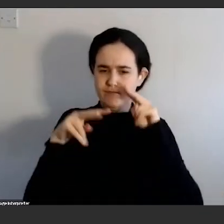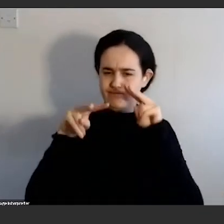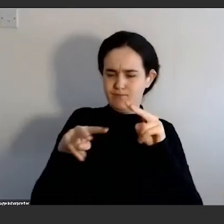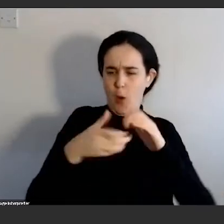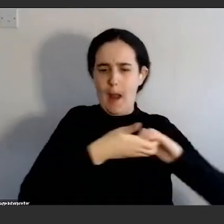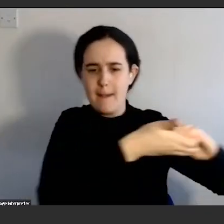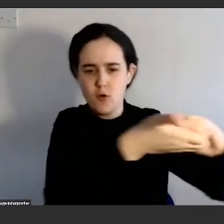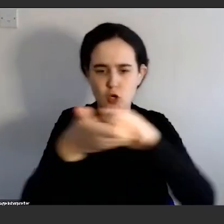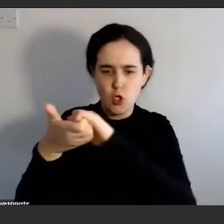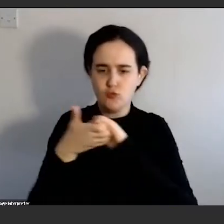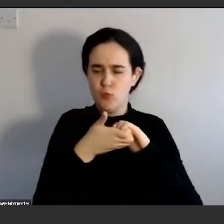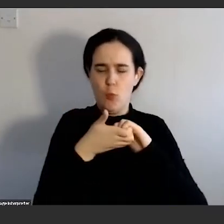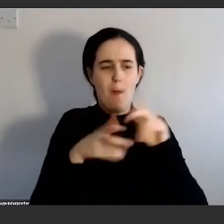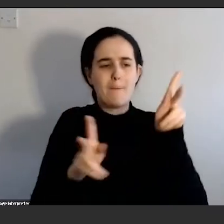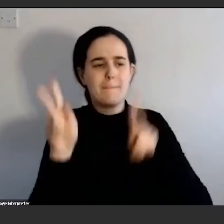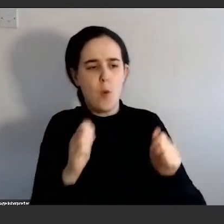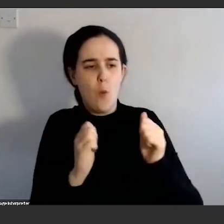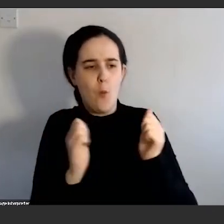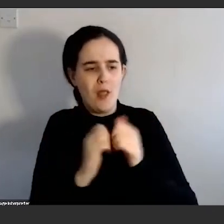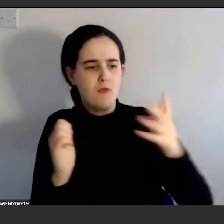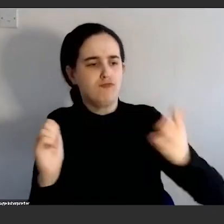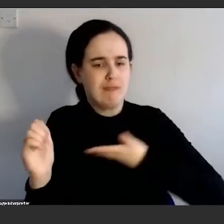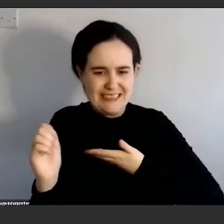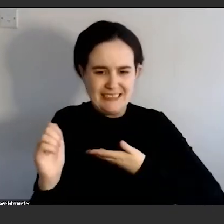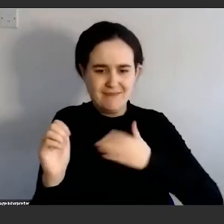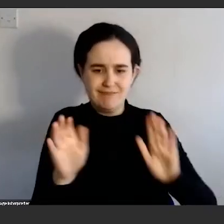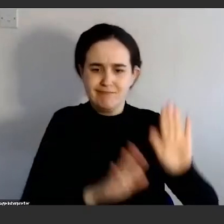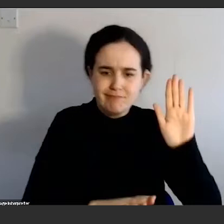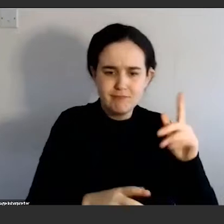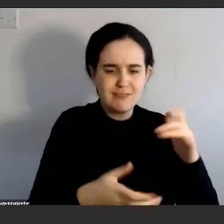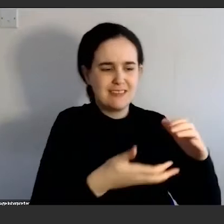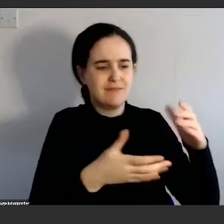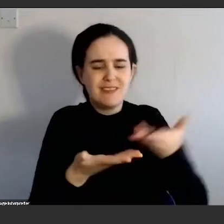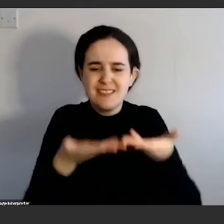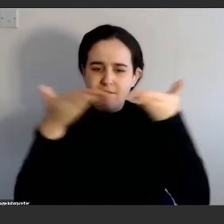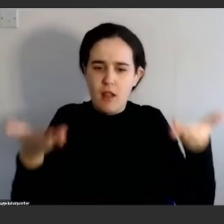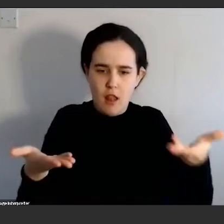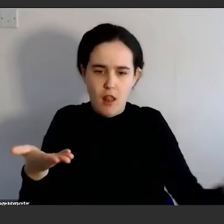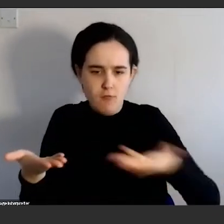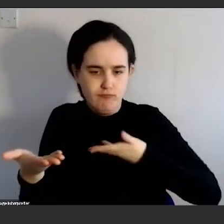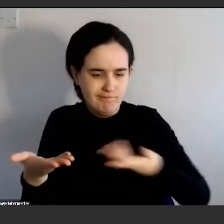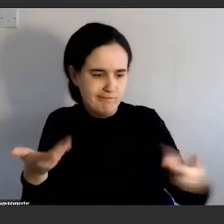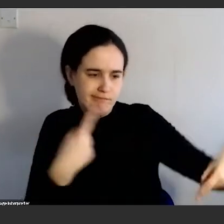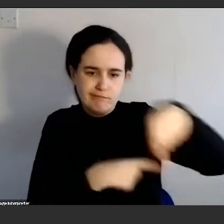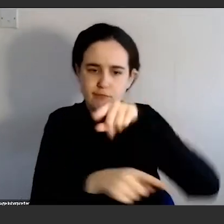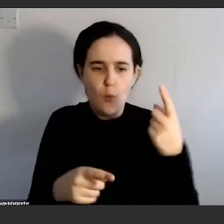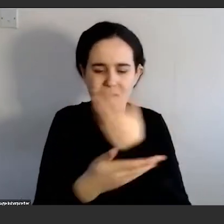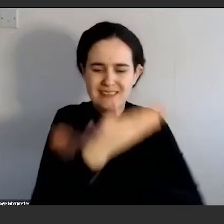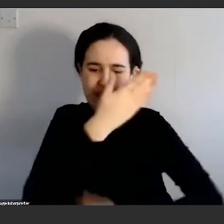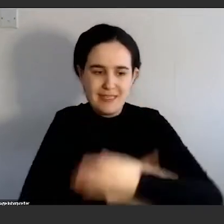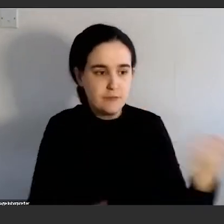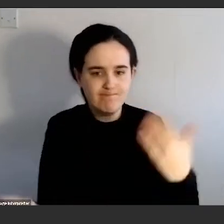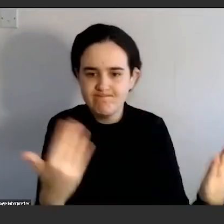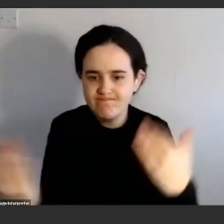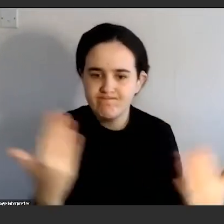with disabilities, multilateral organizations, as well as governmental and private sector actors around the world.